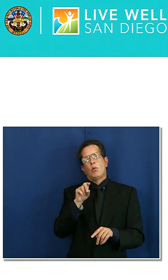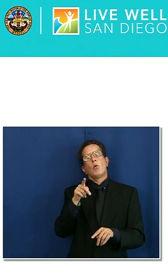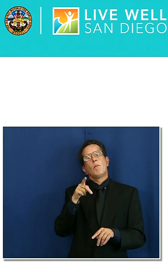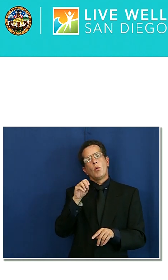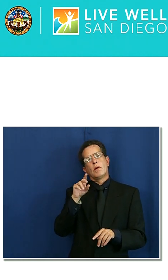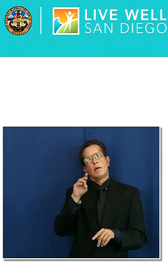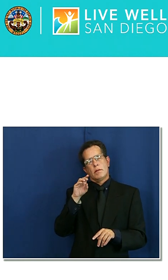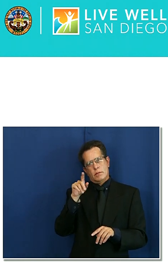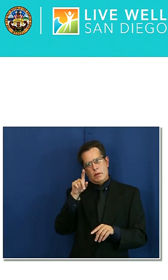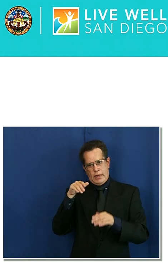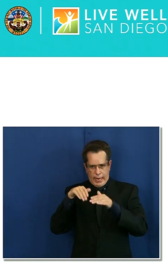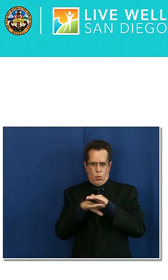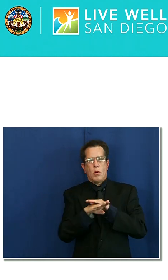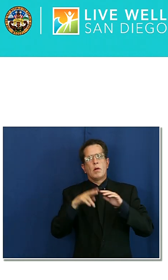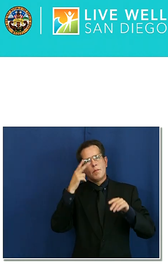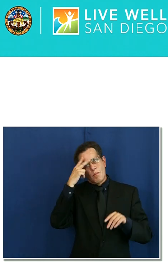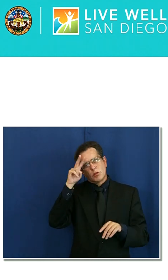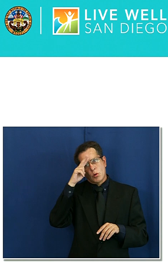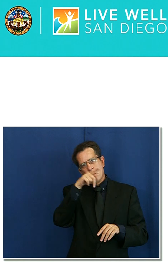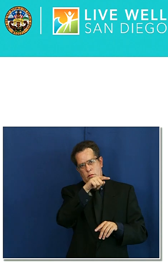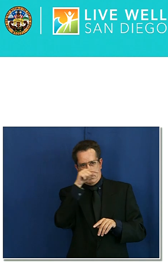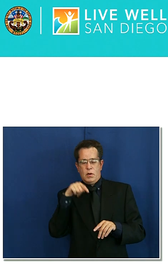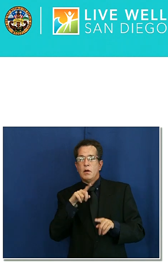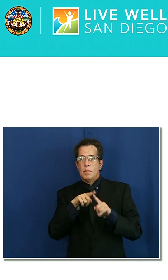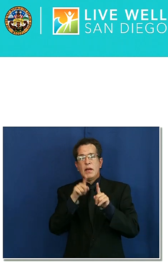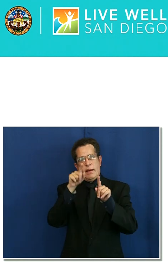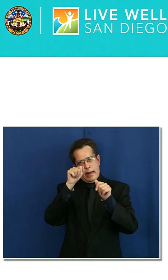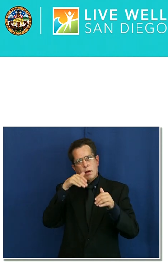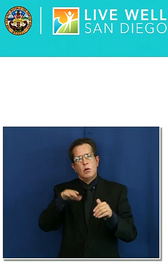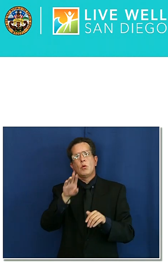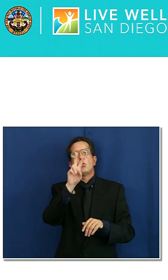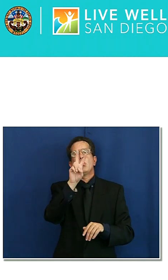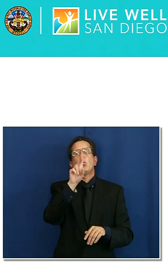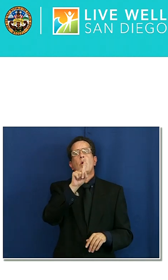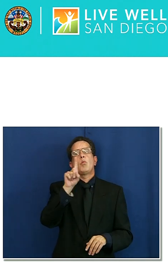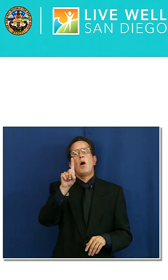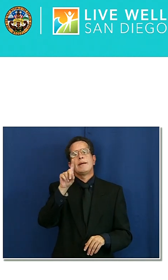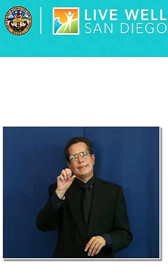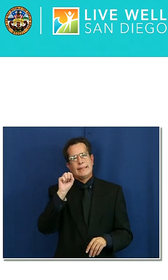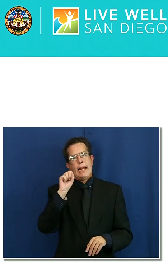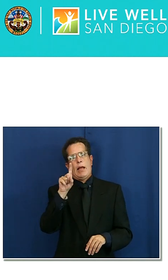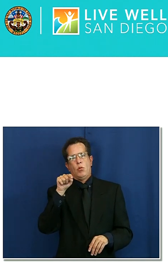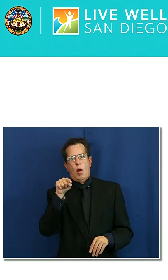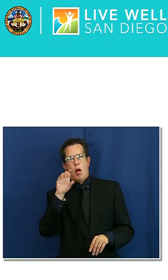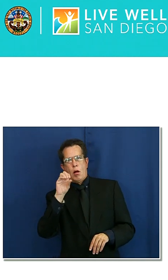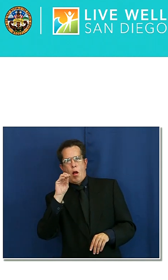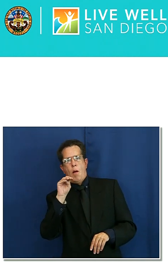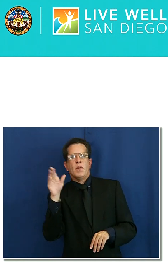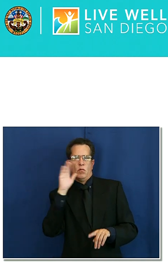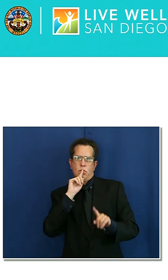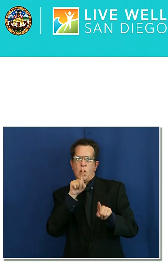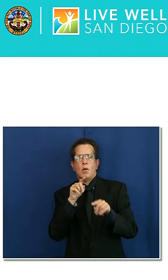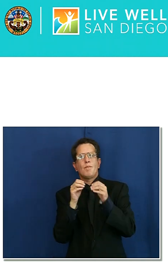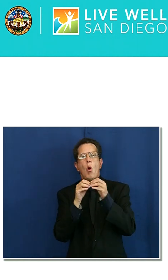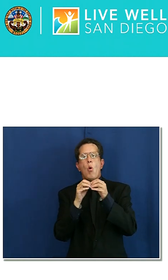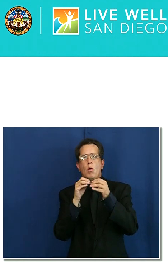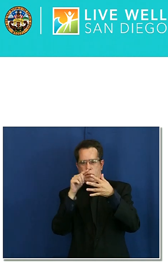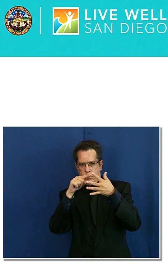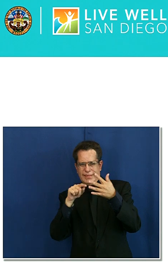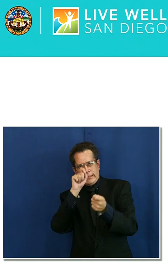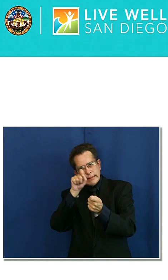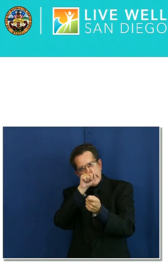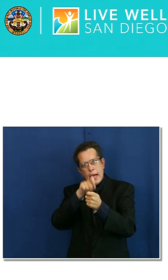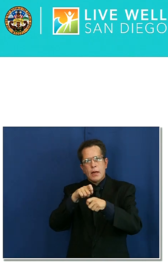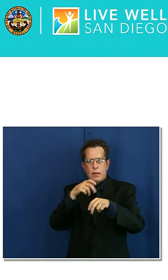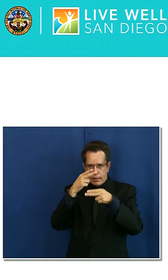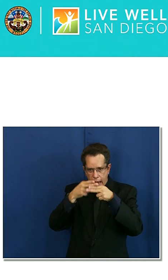days a week for the majority of the day. If you go to 211sandiego.com, You can get more information on the exact address,